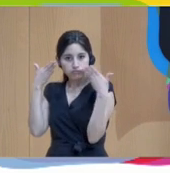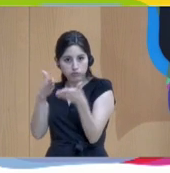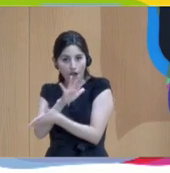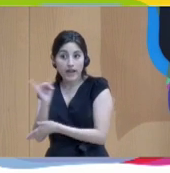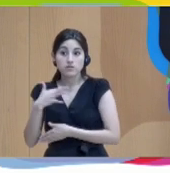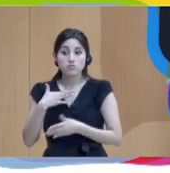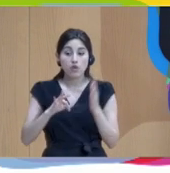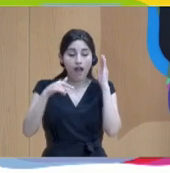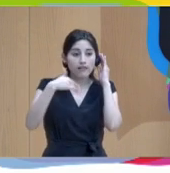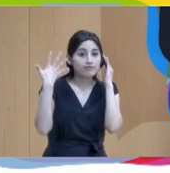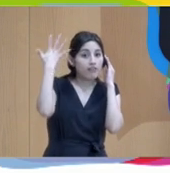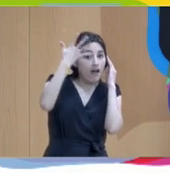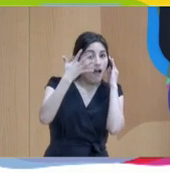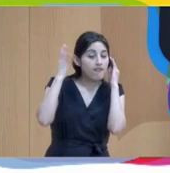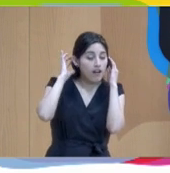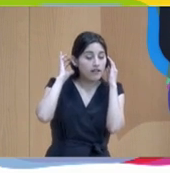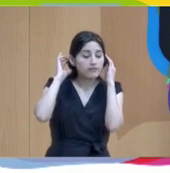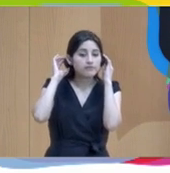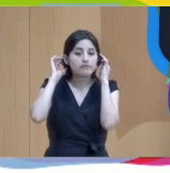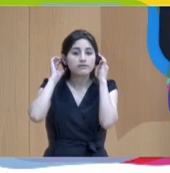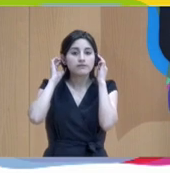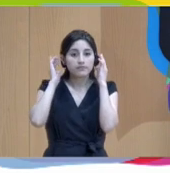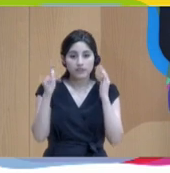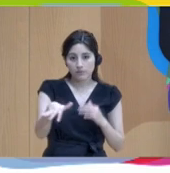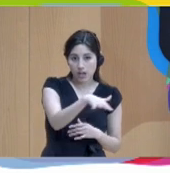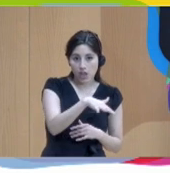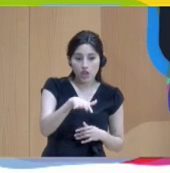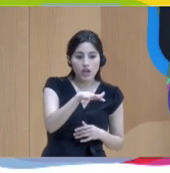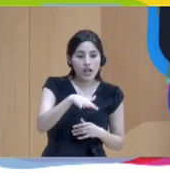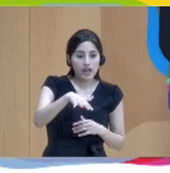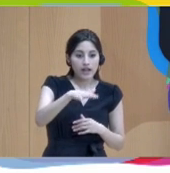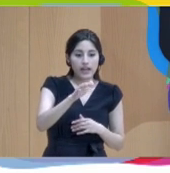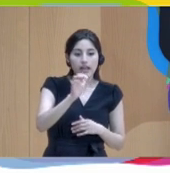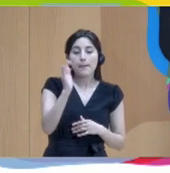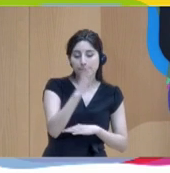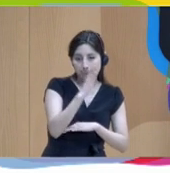Emilia, maybe one in Finland, maybe one in Osaka.